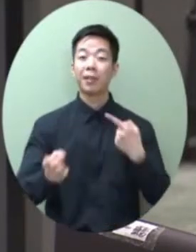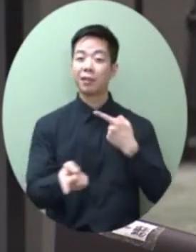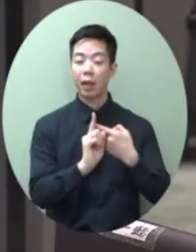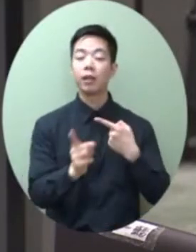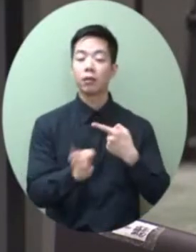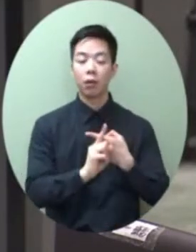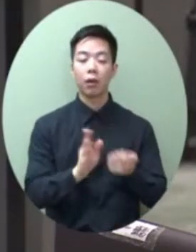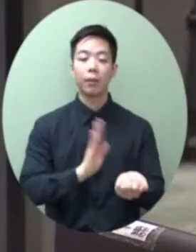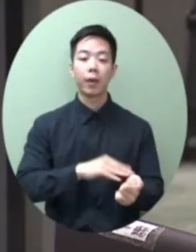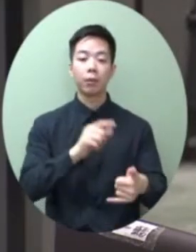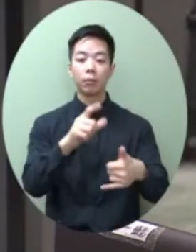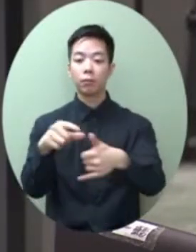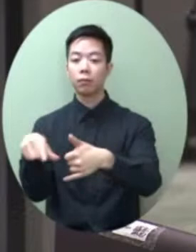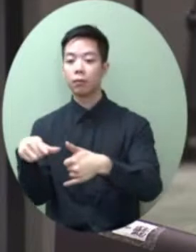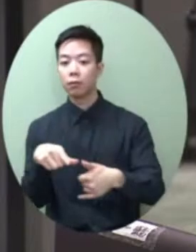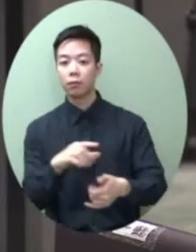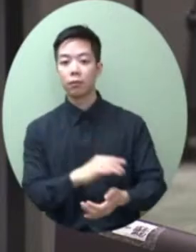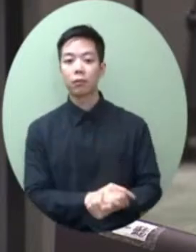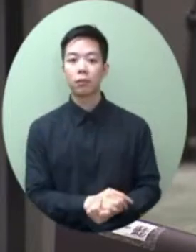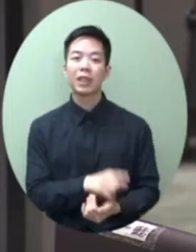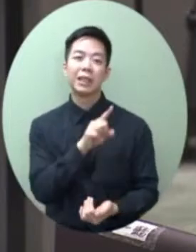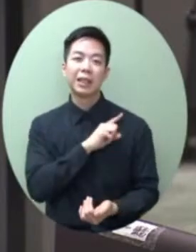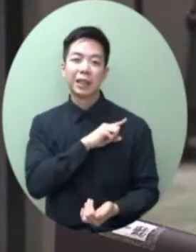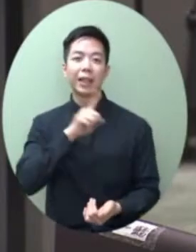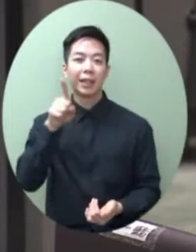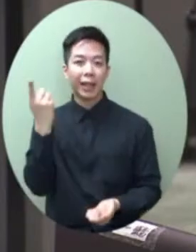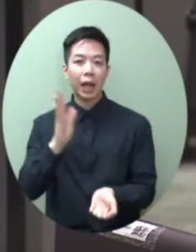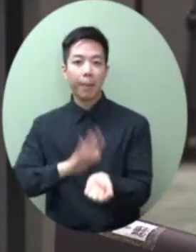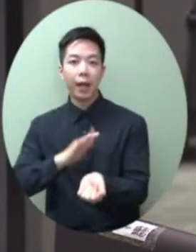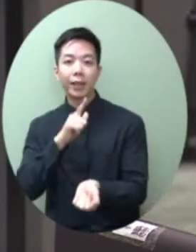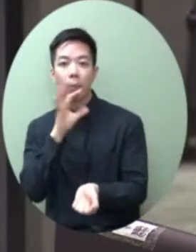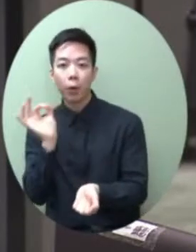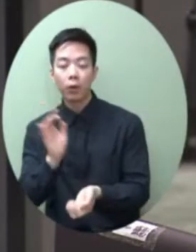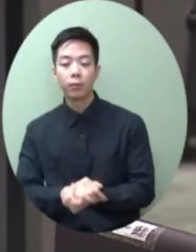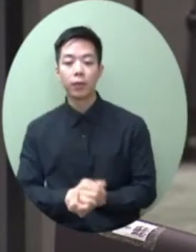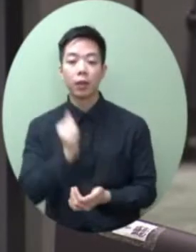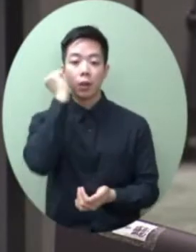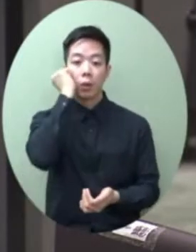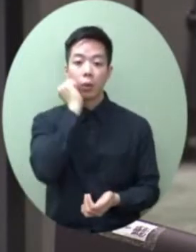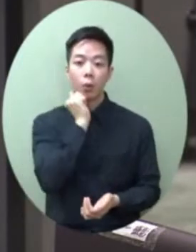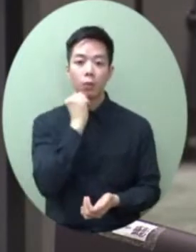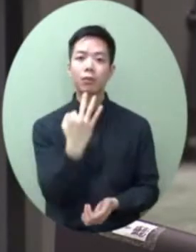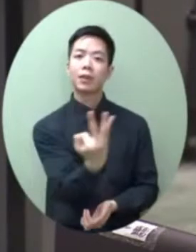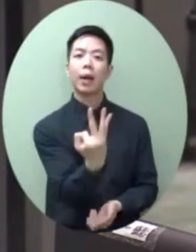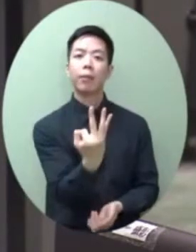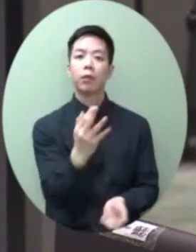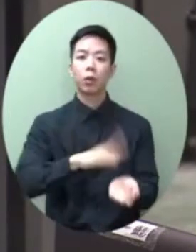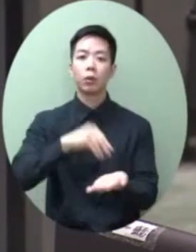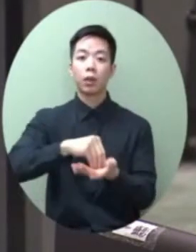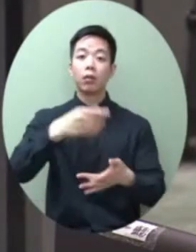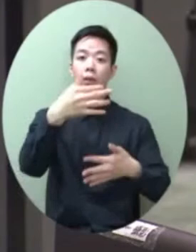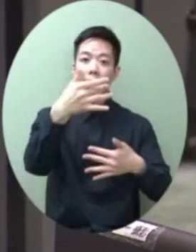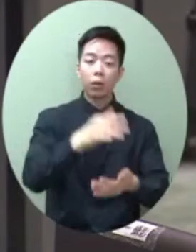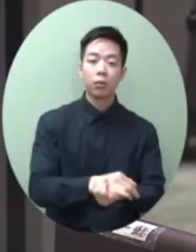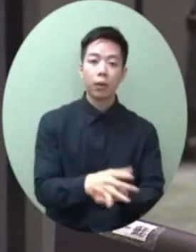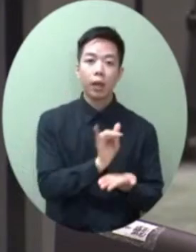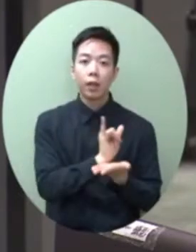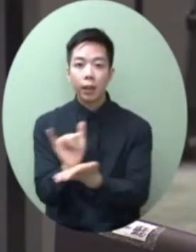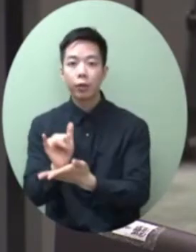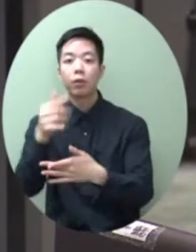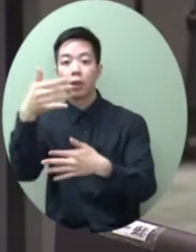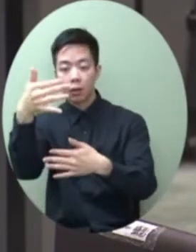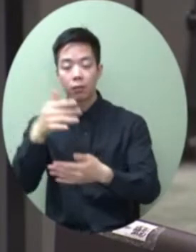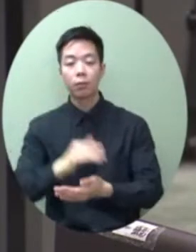For the critical cases, do they have any underlying conditions? For the 3 elderly, when are